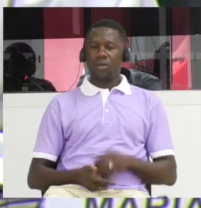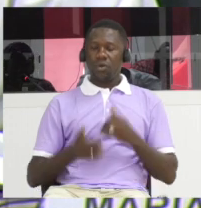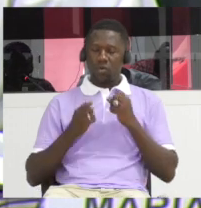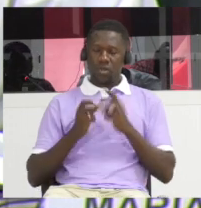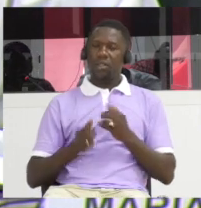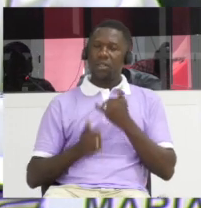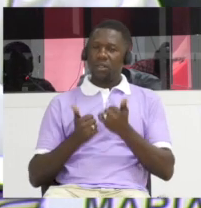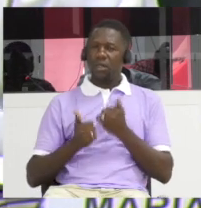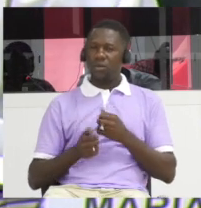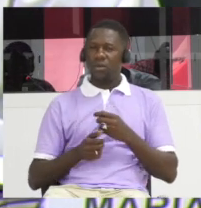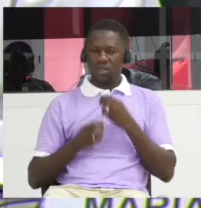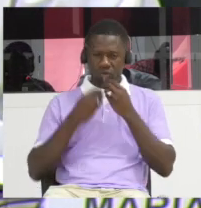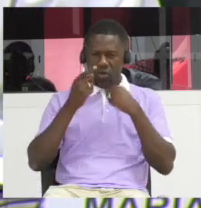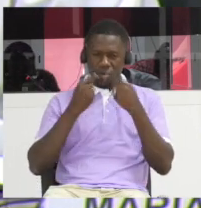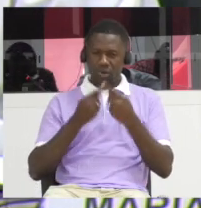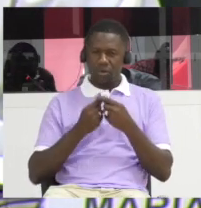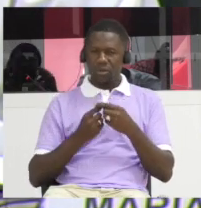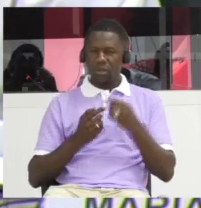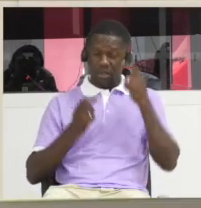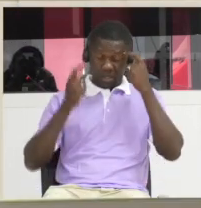before the coup. What was the situation?